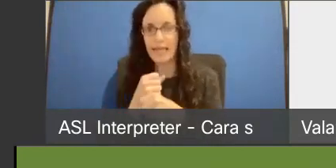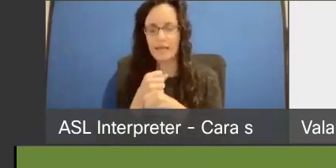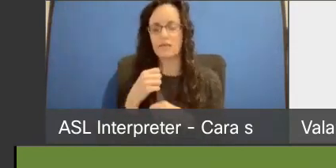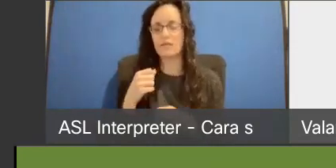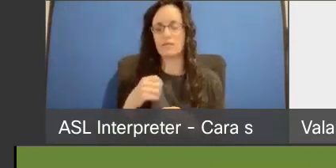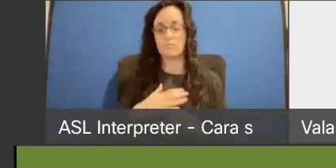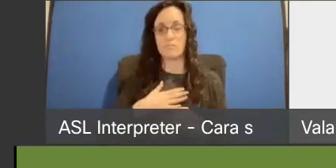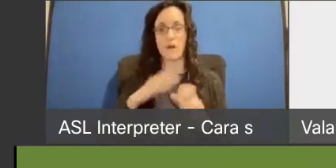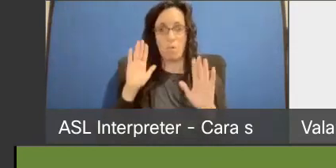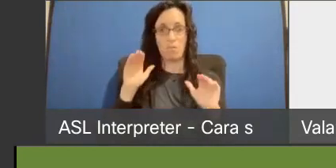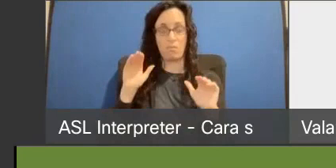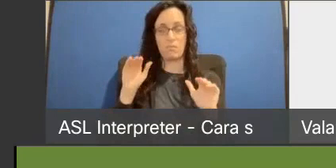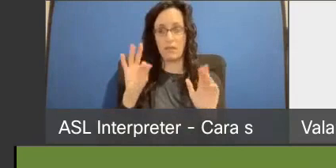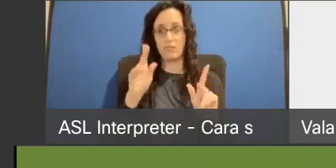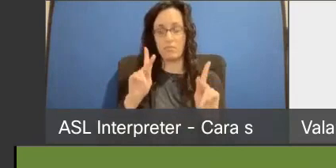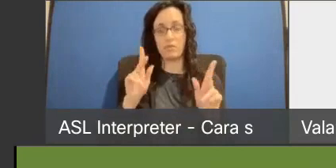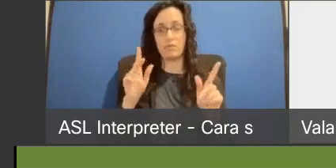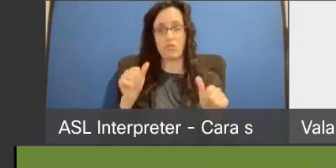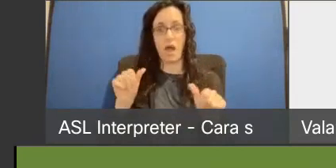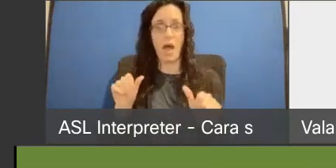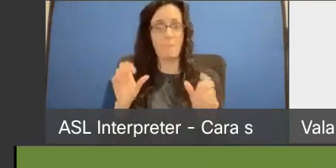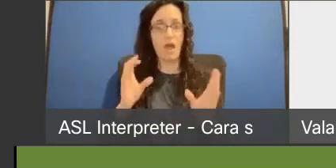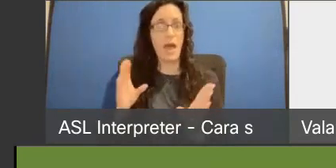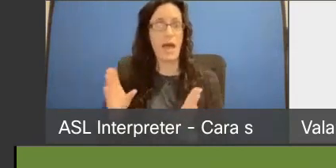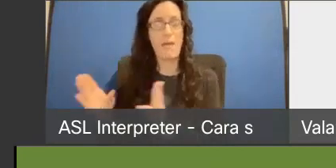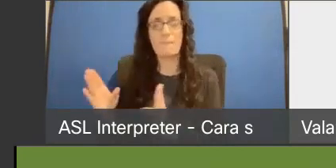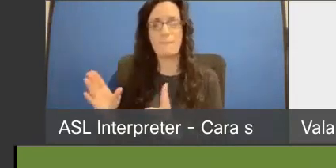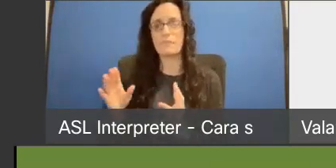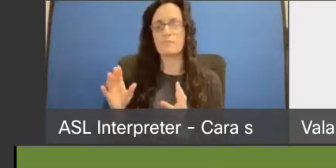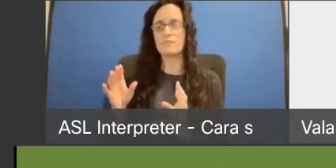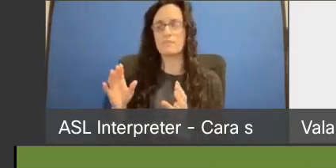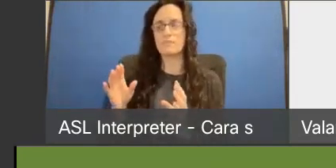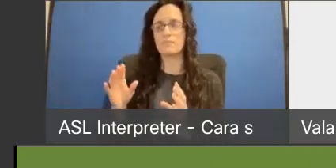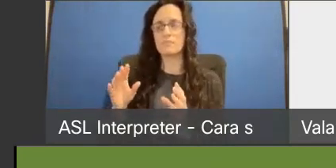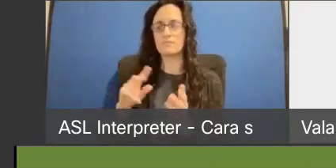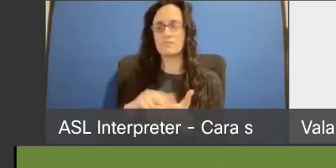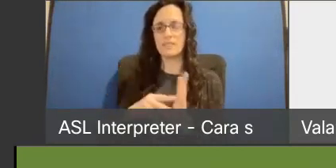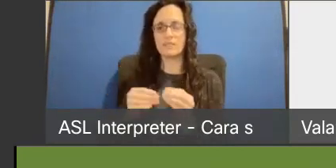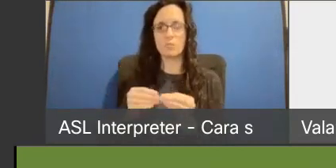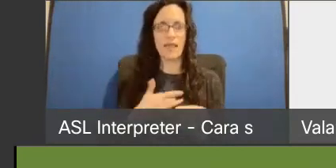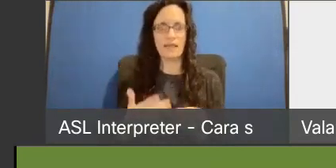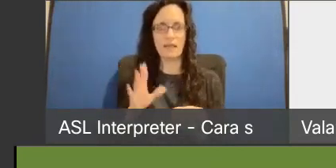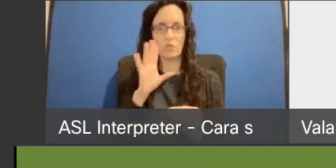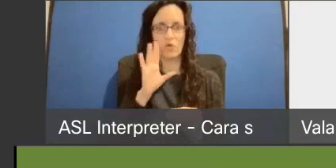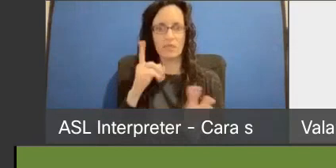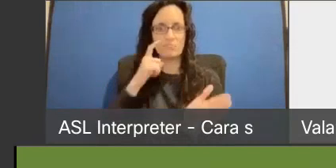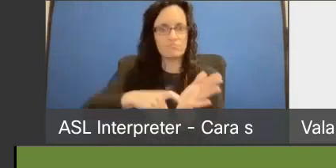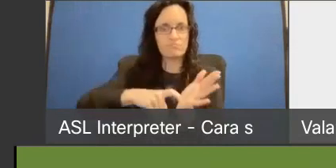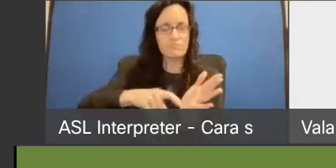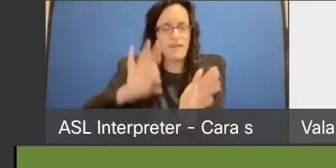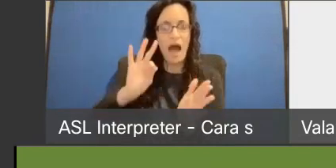be that if people are trying some of this preparatory, that they're more likely to be discovered, right? And so we have an opportunity to intervene